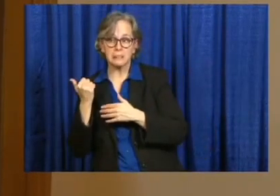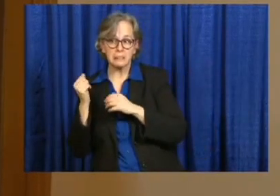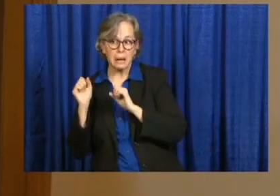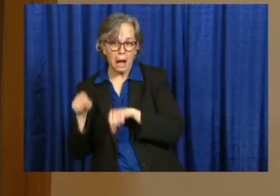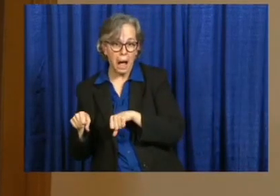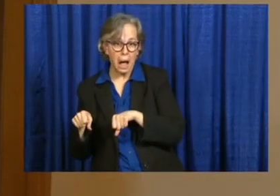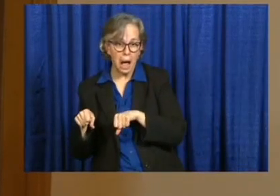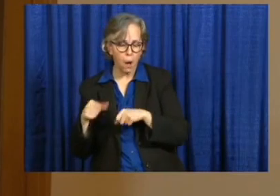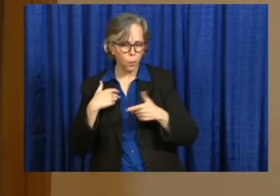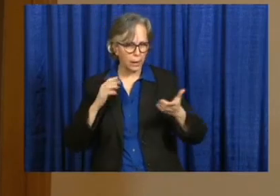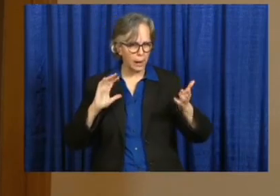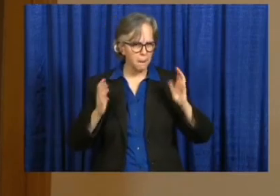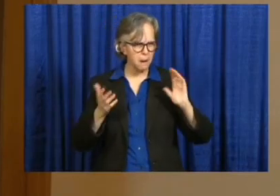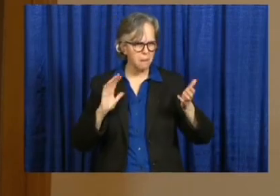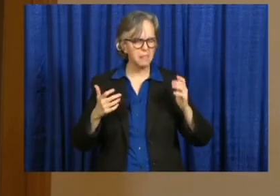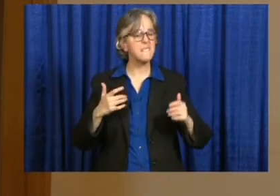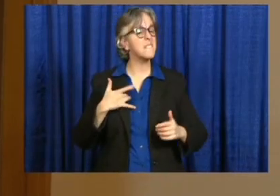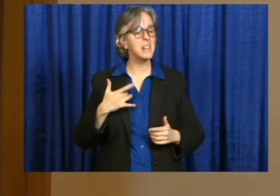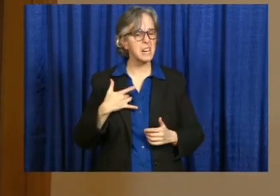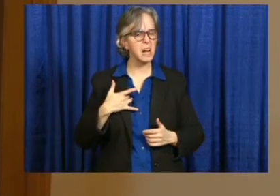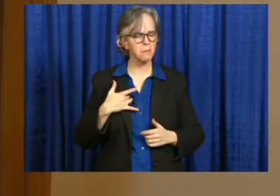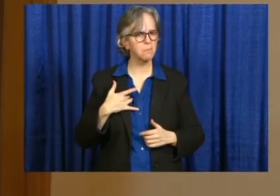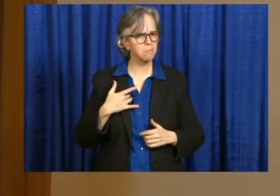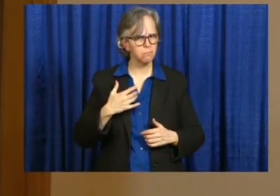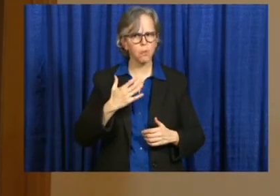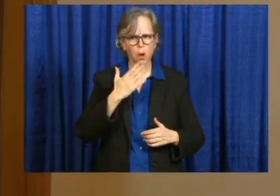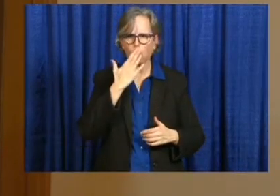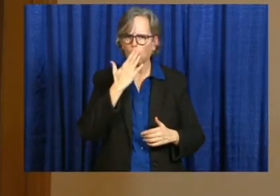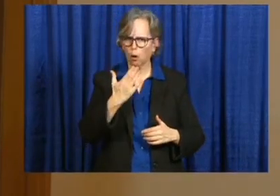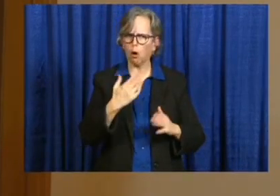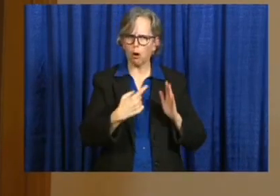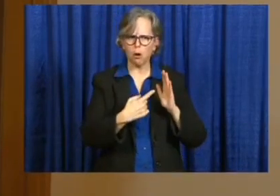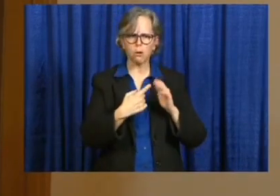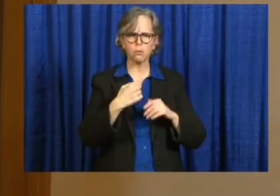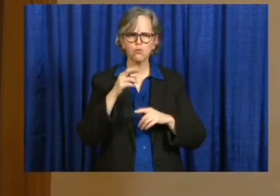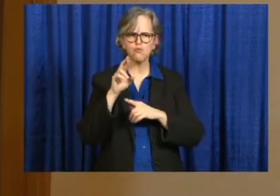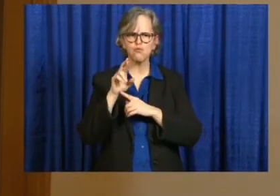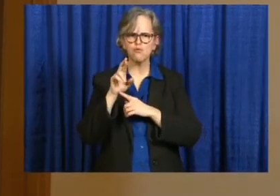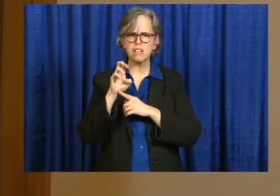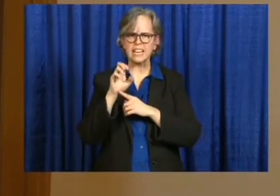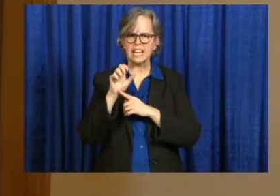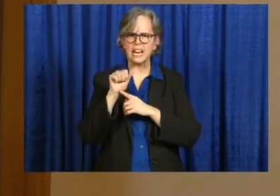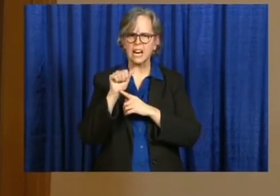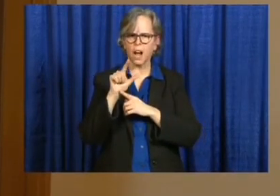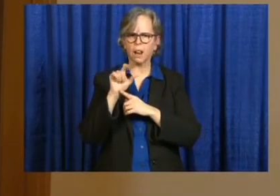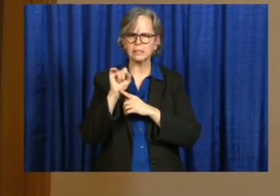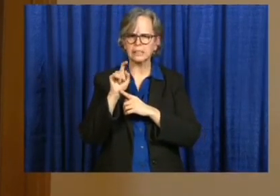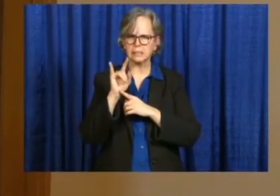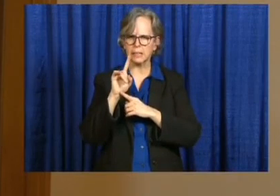most realistic scenario of what we can deal with, and it's based on that. Next slide.